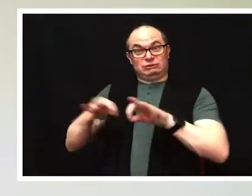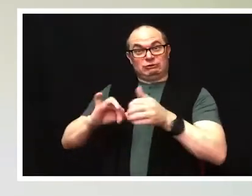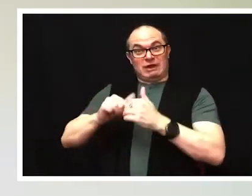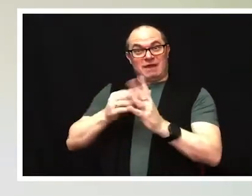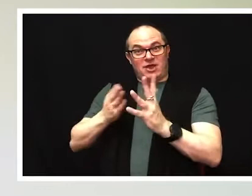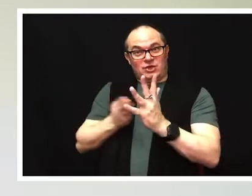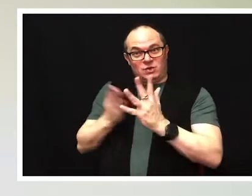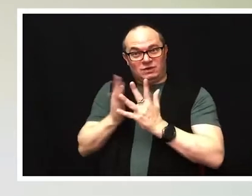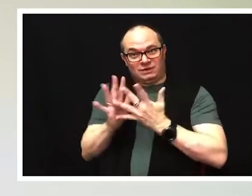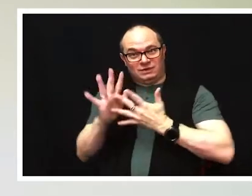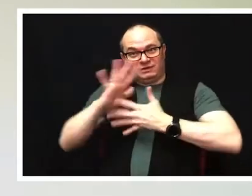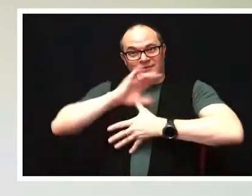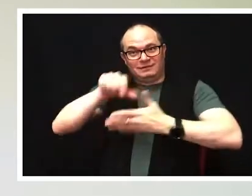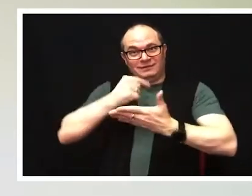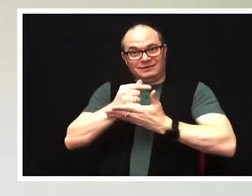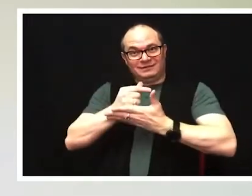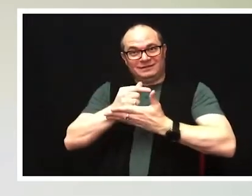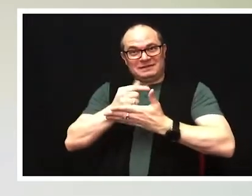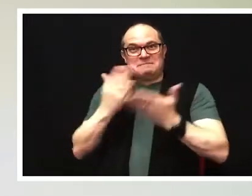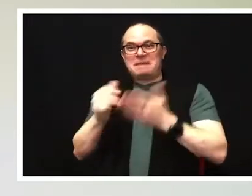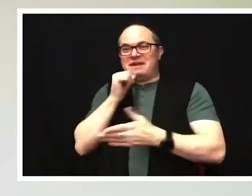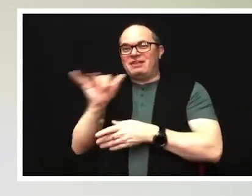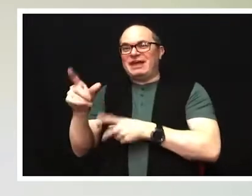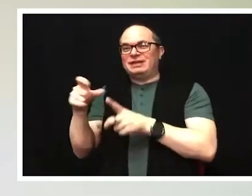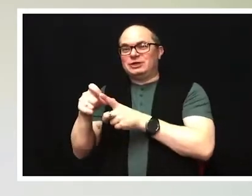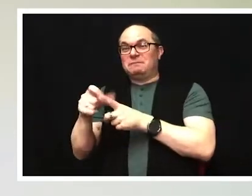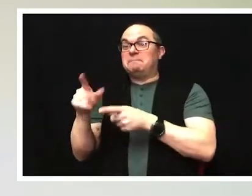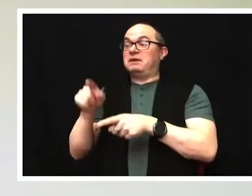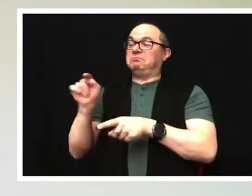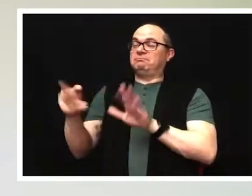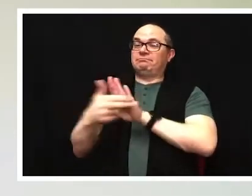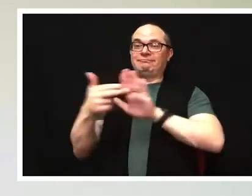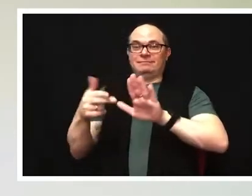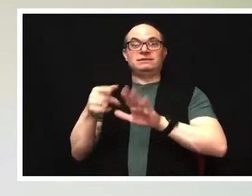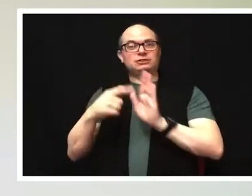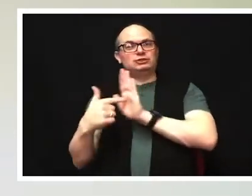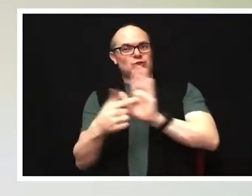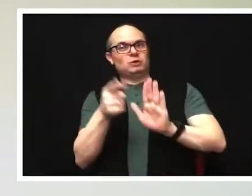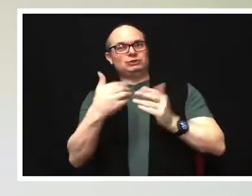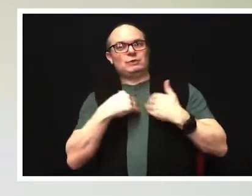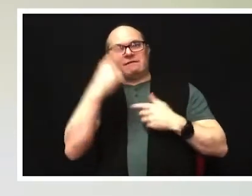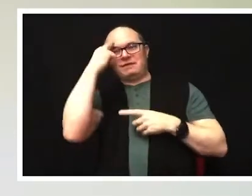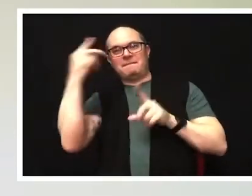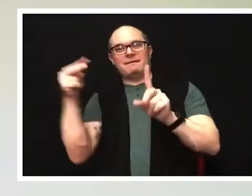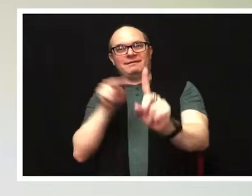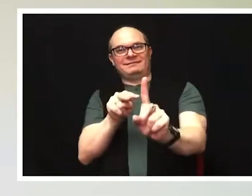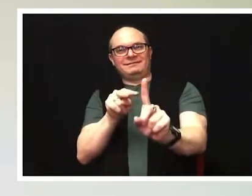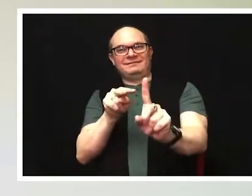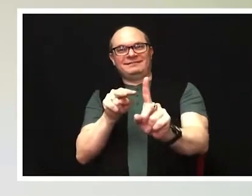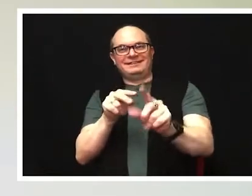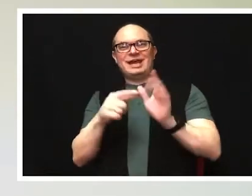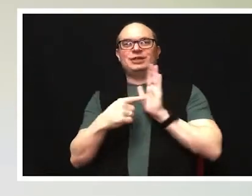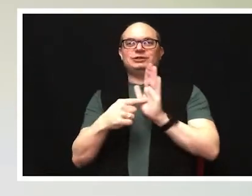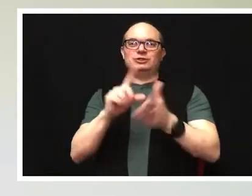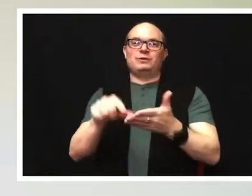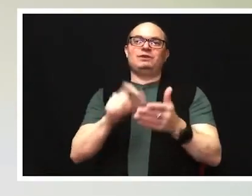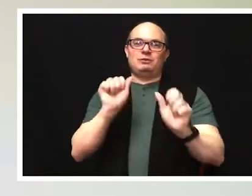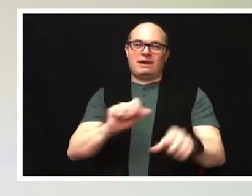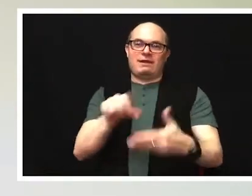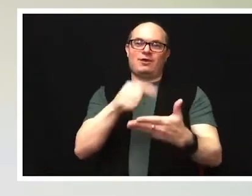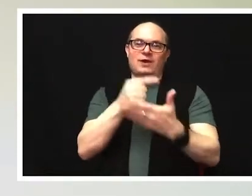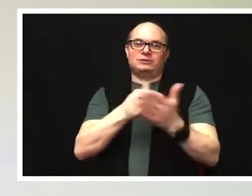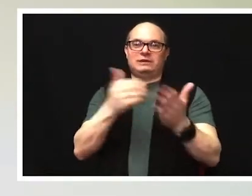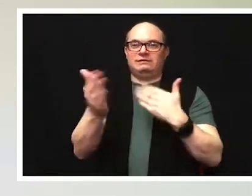you made it through to get to this day, but it doesn't change the fact that you have the mindset and you figured out how to graduate in the midst of a